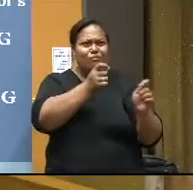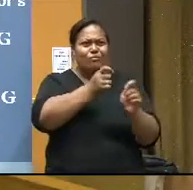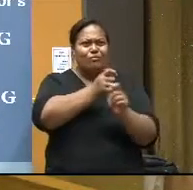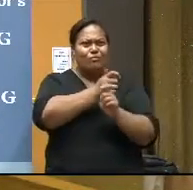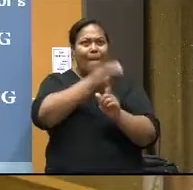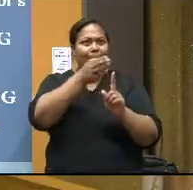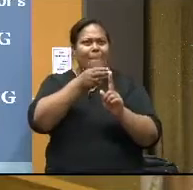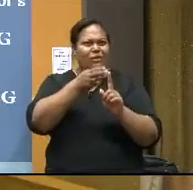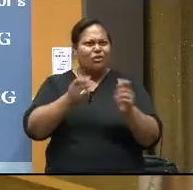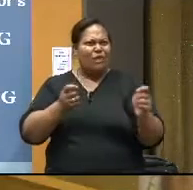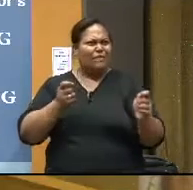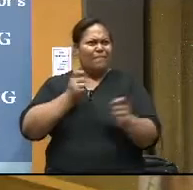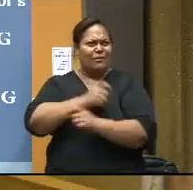change?